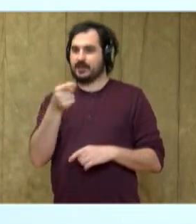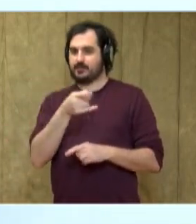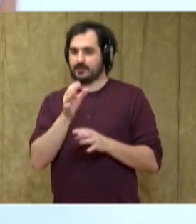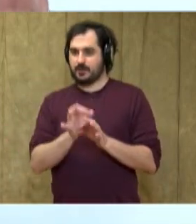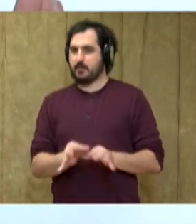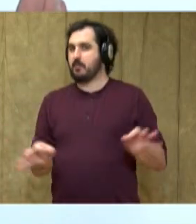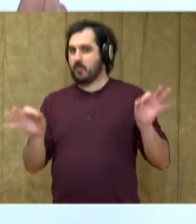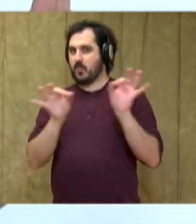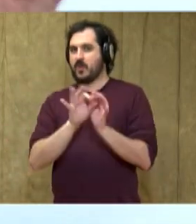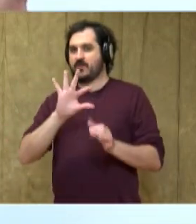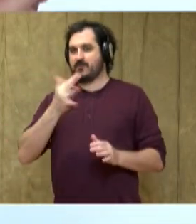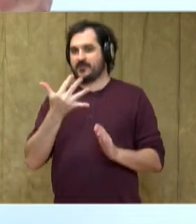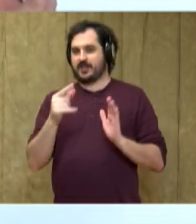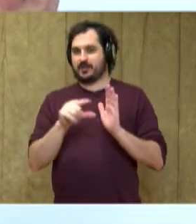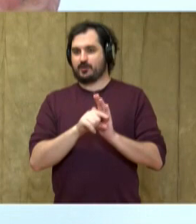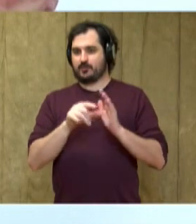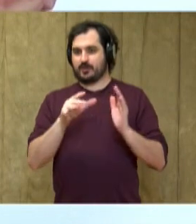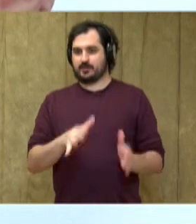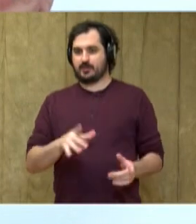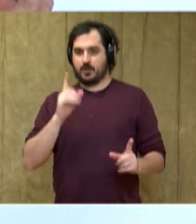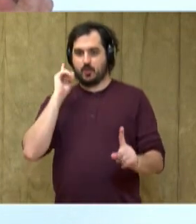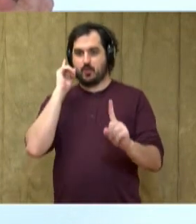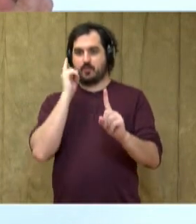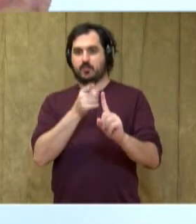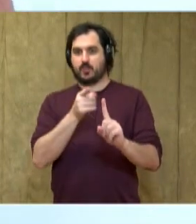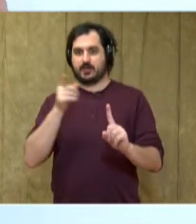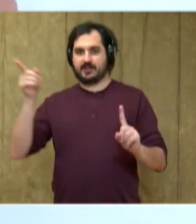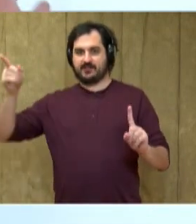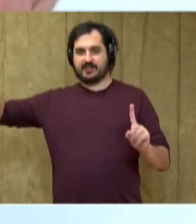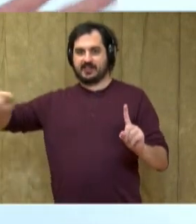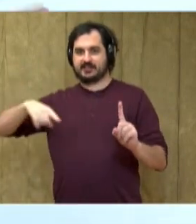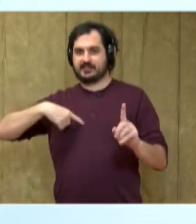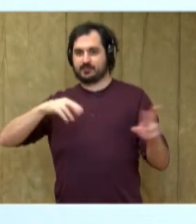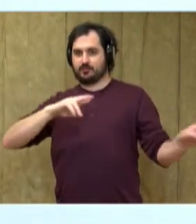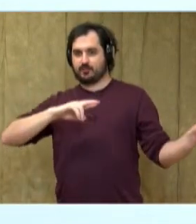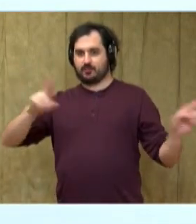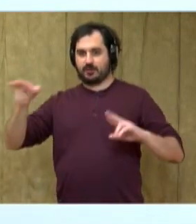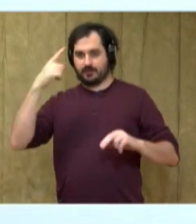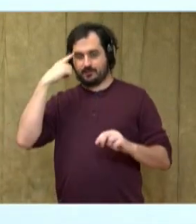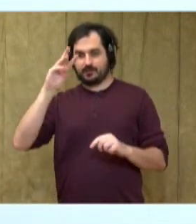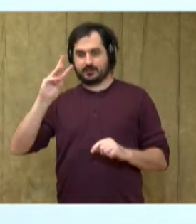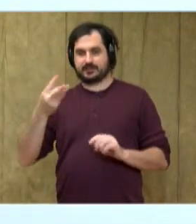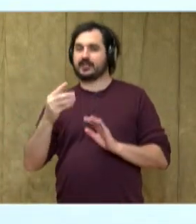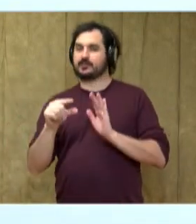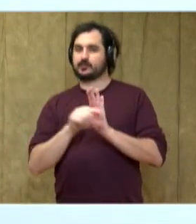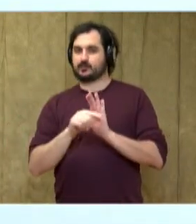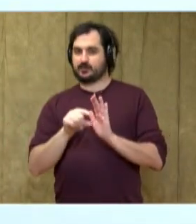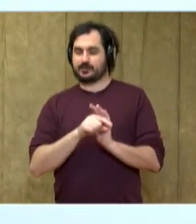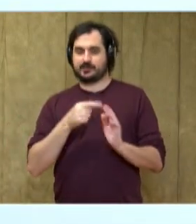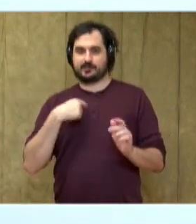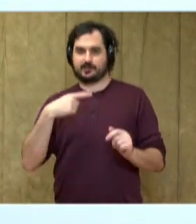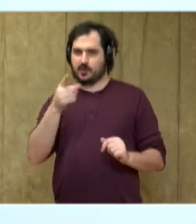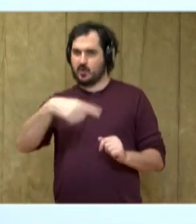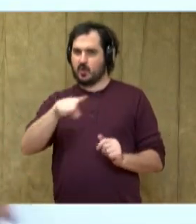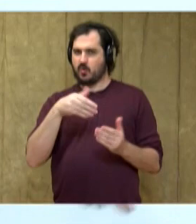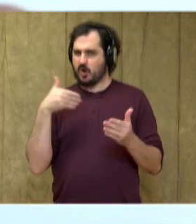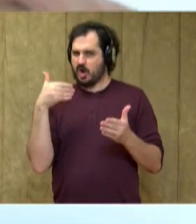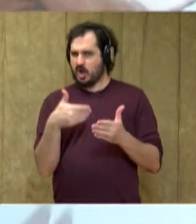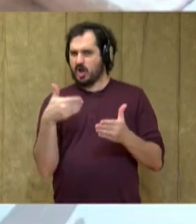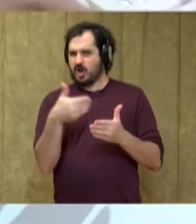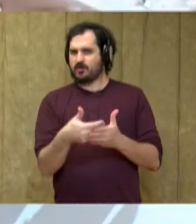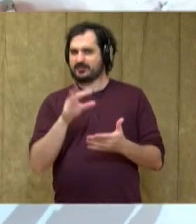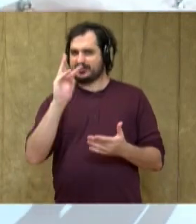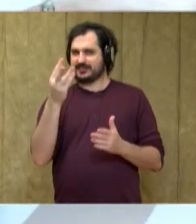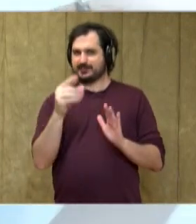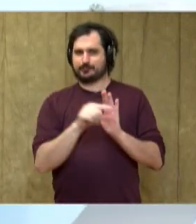remember, the whole purpose of this is to get you guys ready for 6th grade. You are so close to getting prepared for 6th grade, and I'm so proud of you. Today